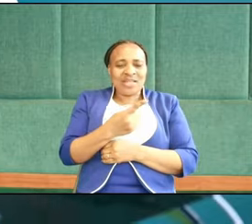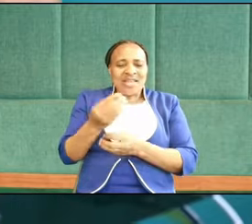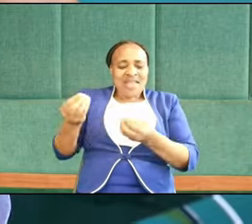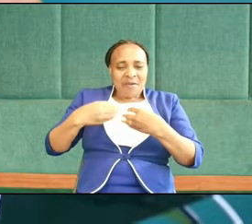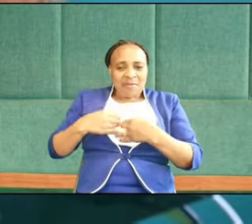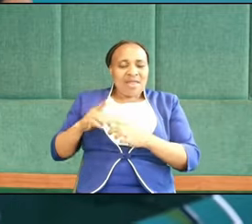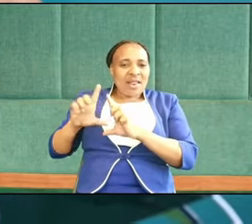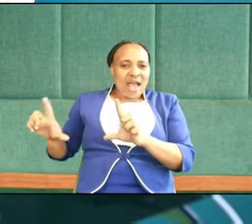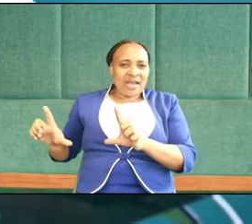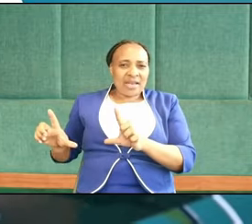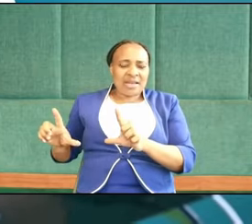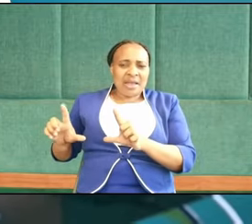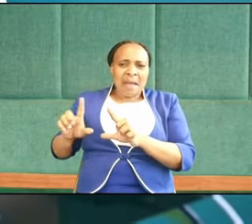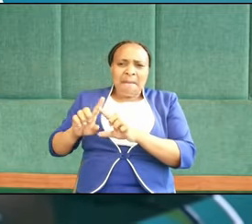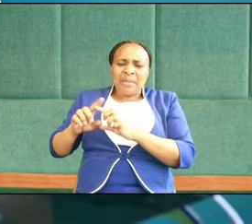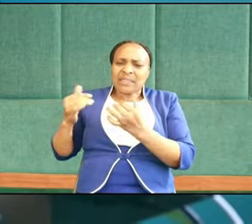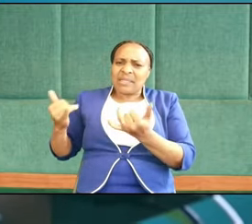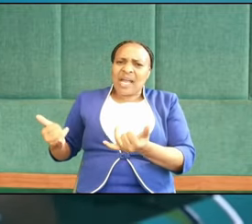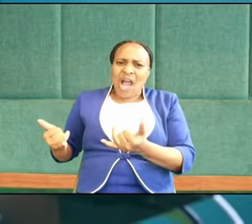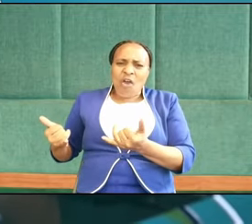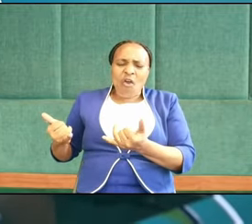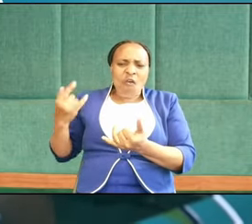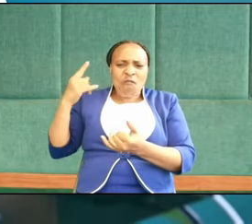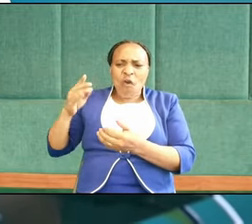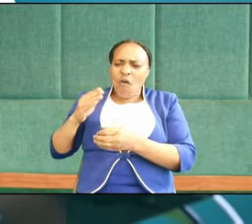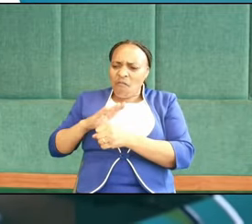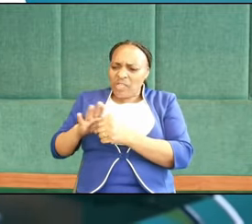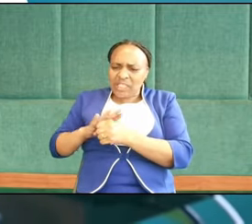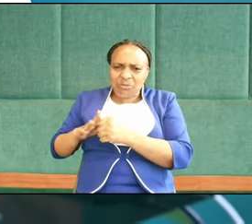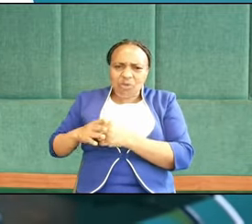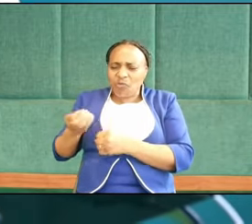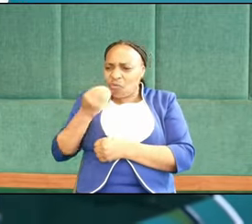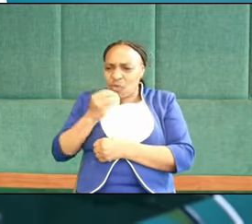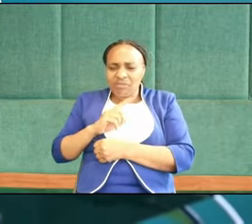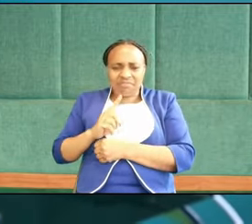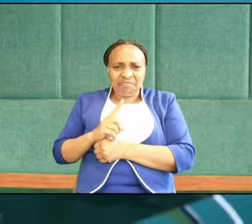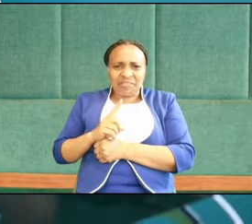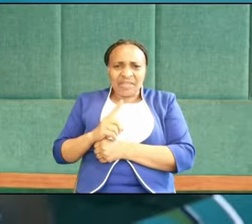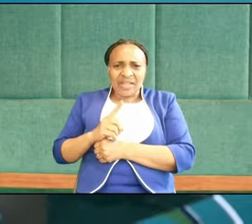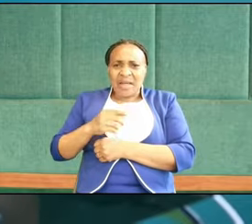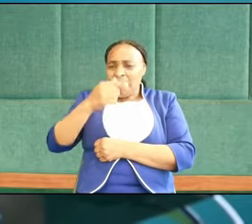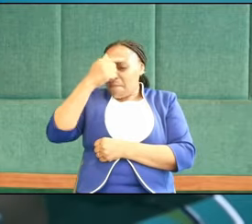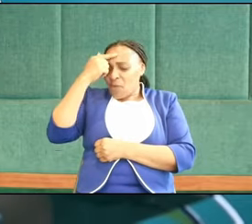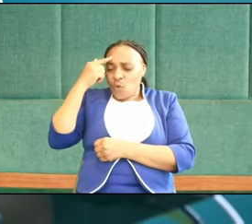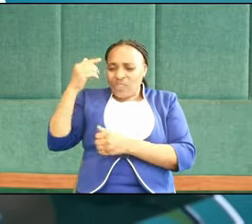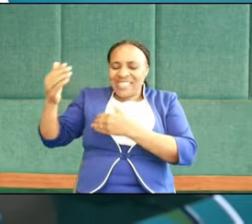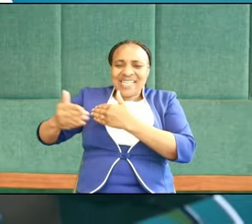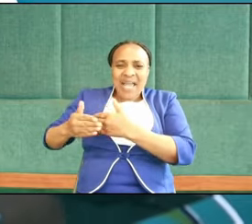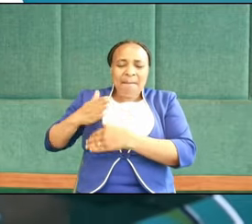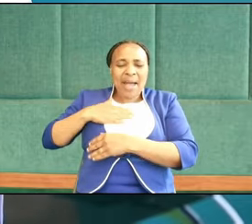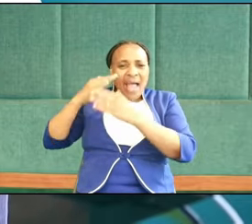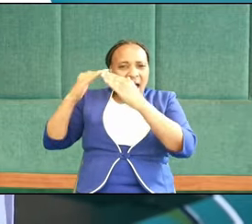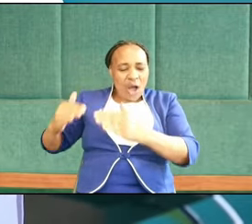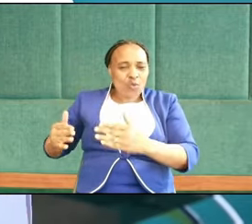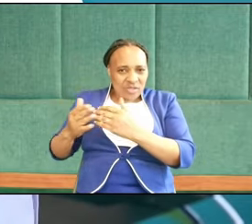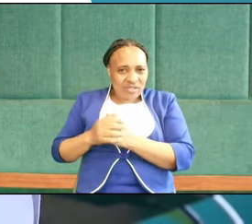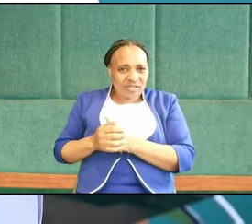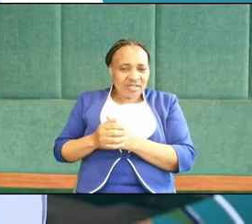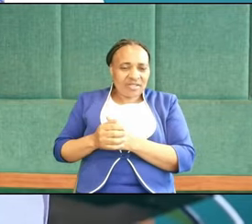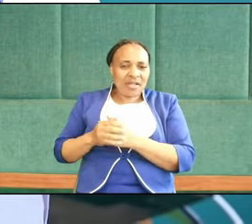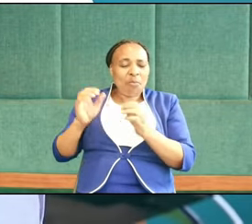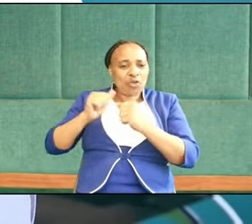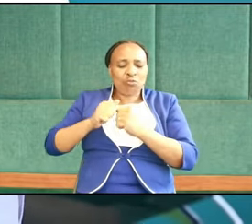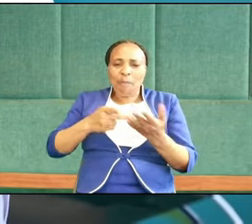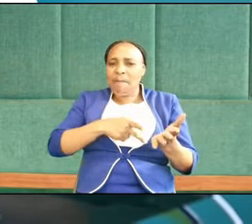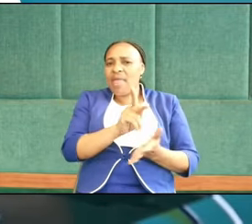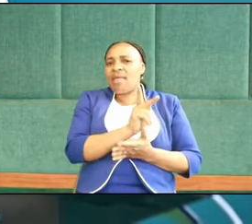reason was, I want to use it for vegetable gardens. Number two, because it's next to my house. I am the